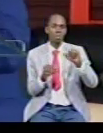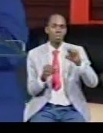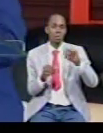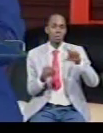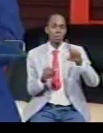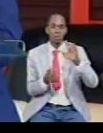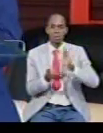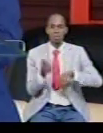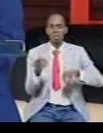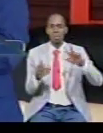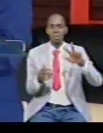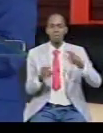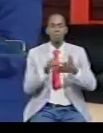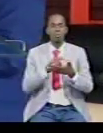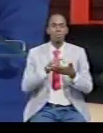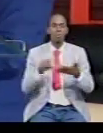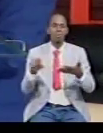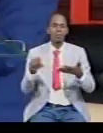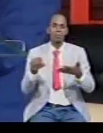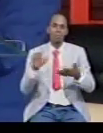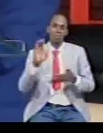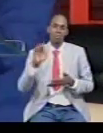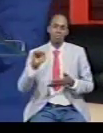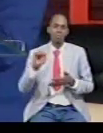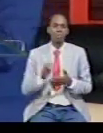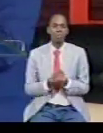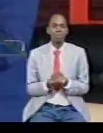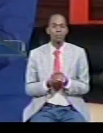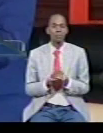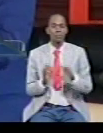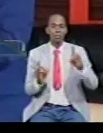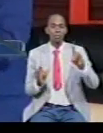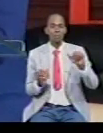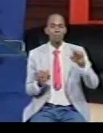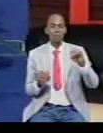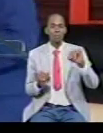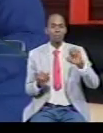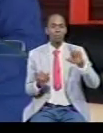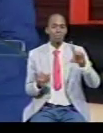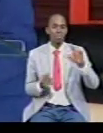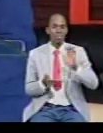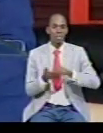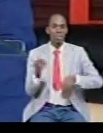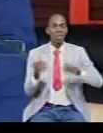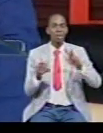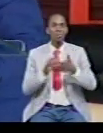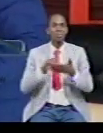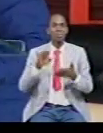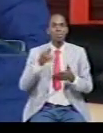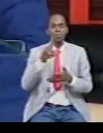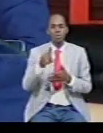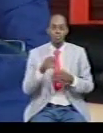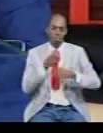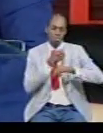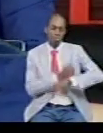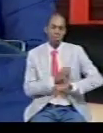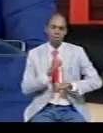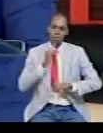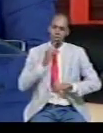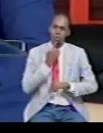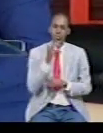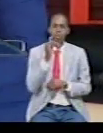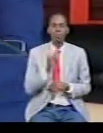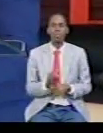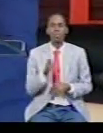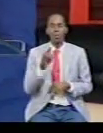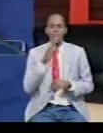3. I'm reading from verse 15. Daniel chapter 3, you contend earnestly, and you are contending